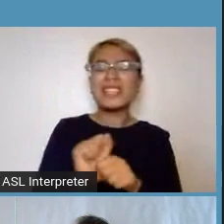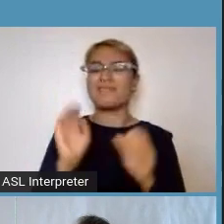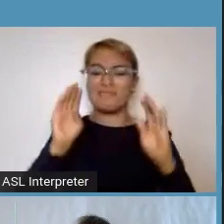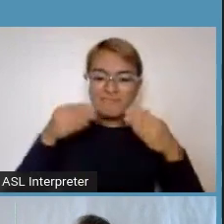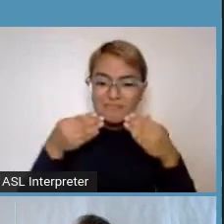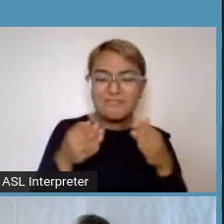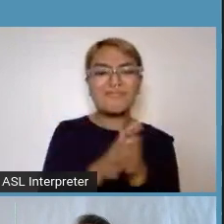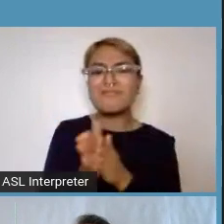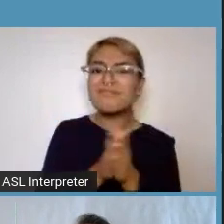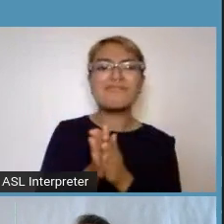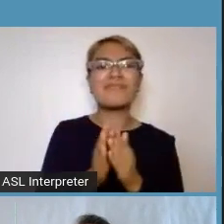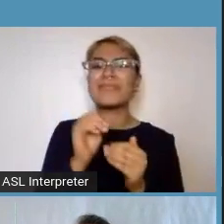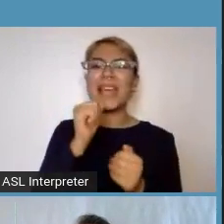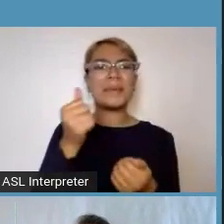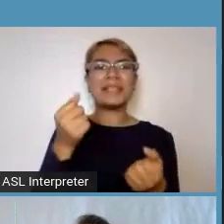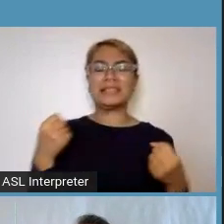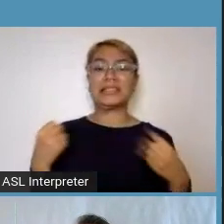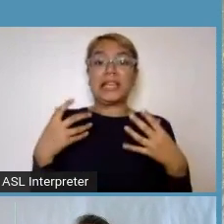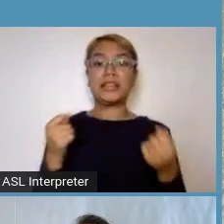afraid to fail.